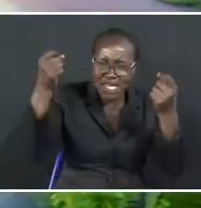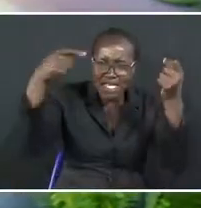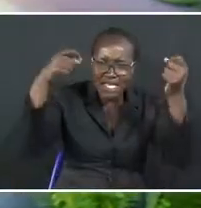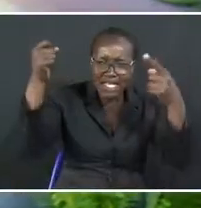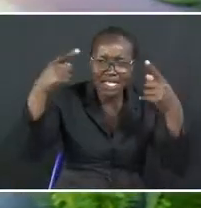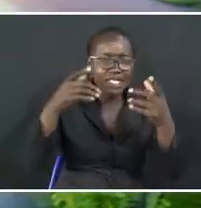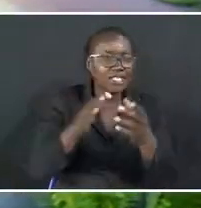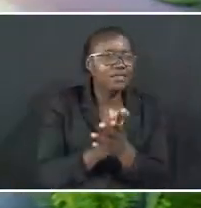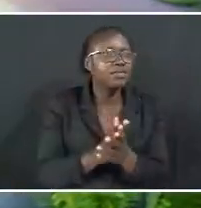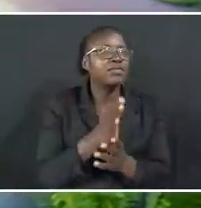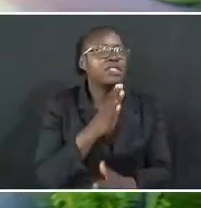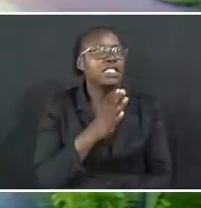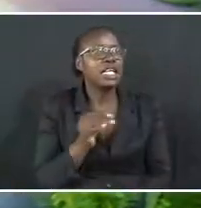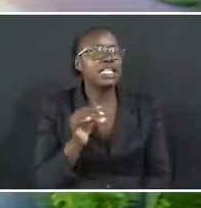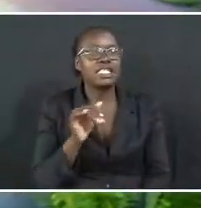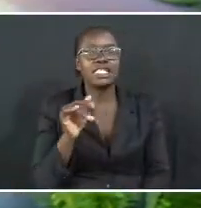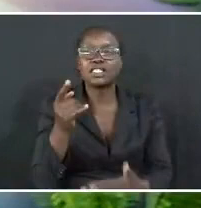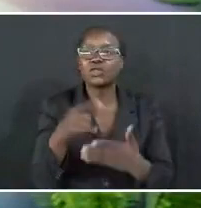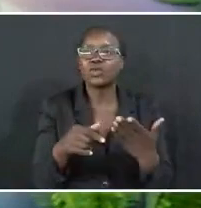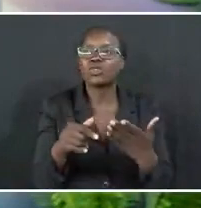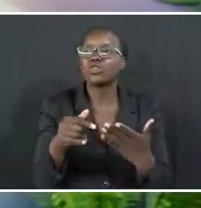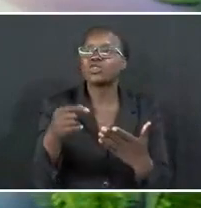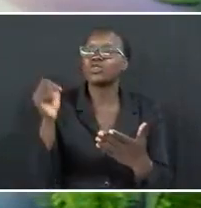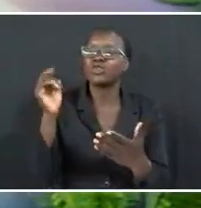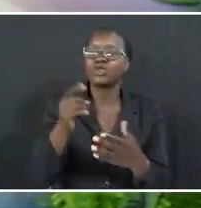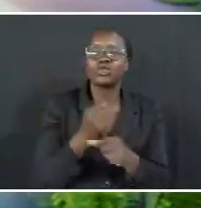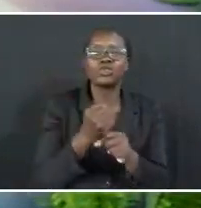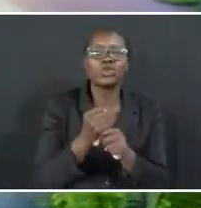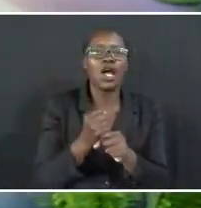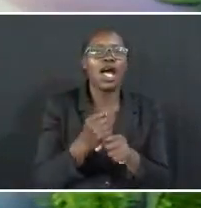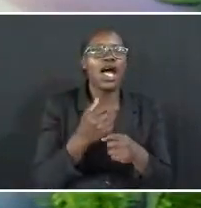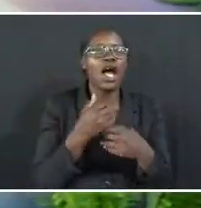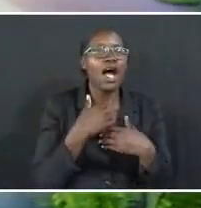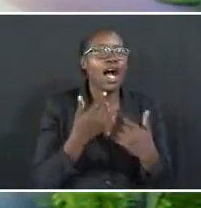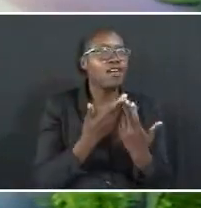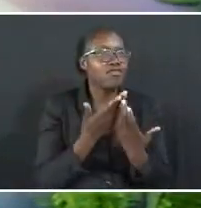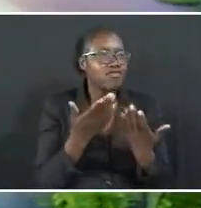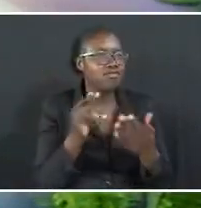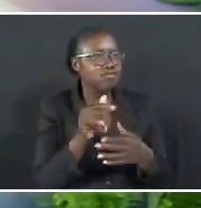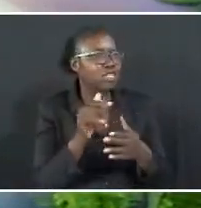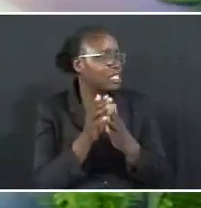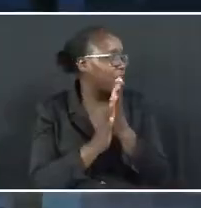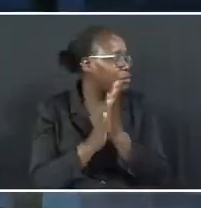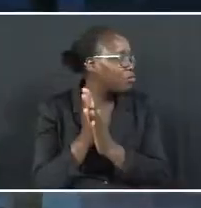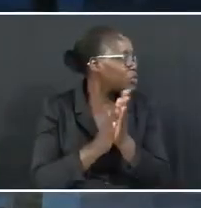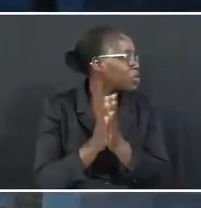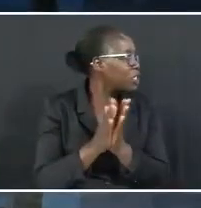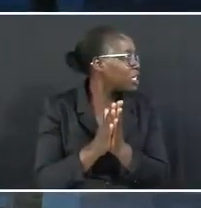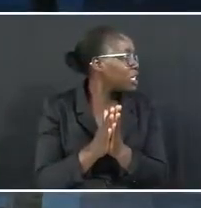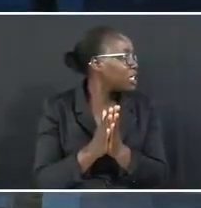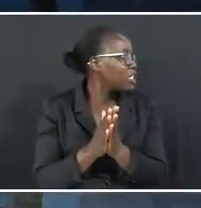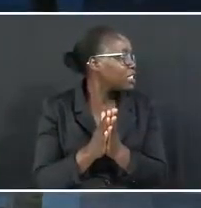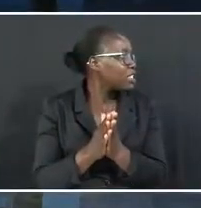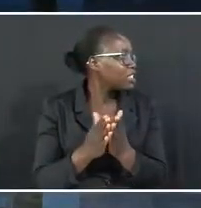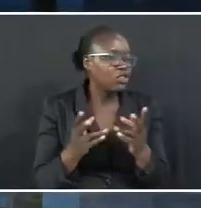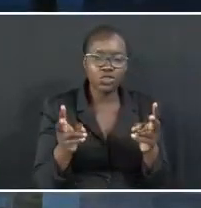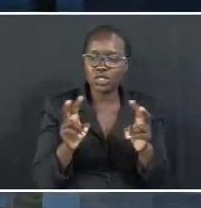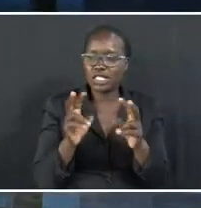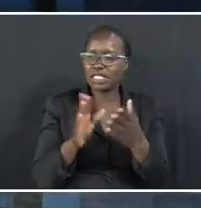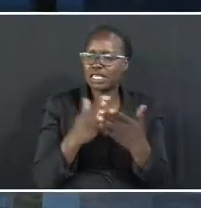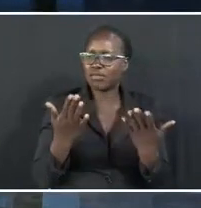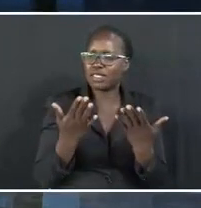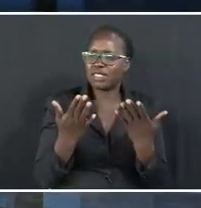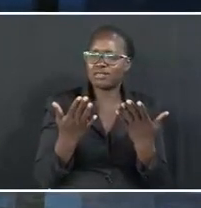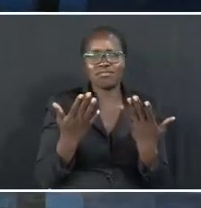stars. And that is what you ought to do. You have to have that goal, have that ambition. The same way you will see something very